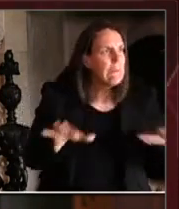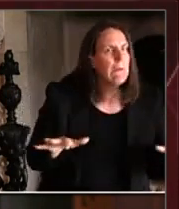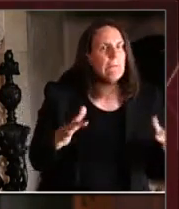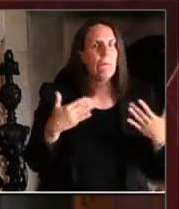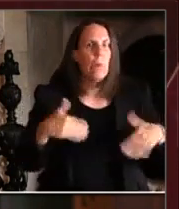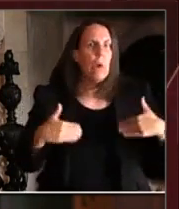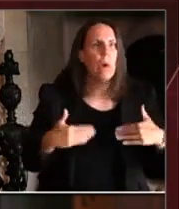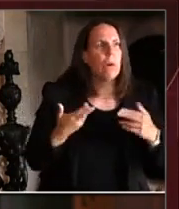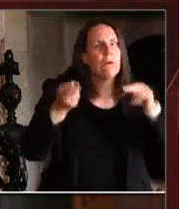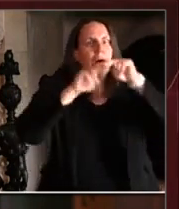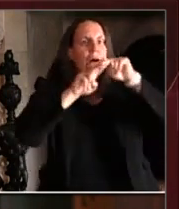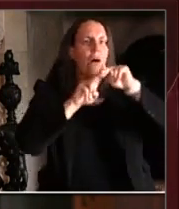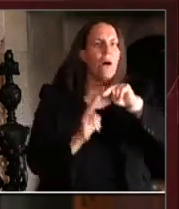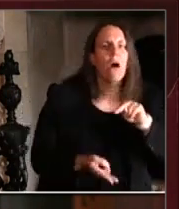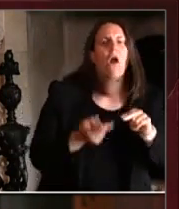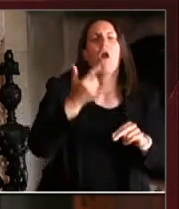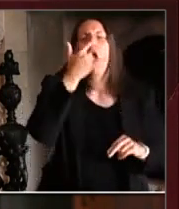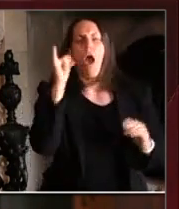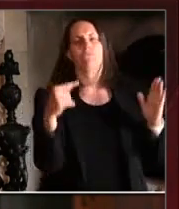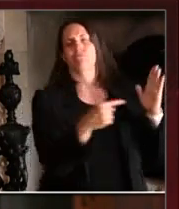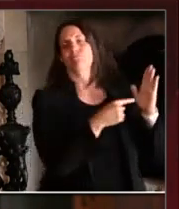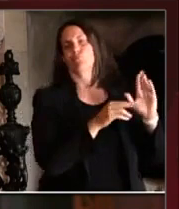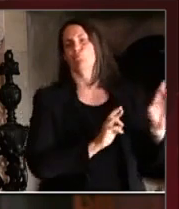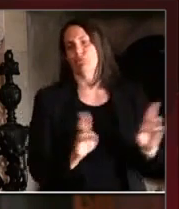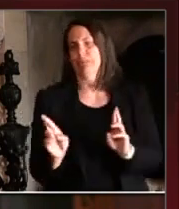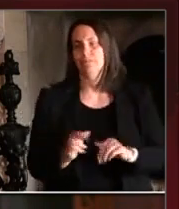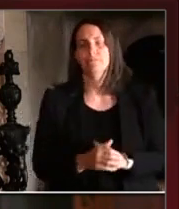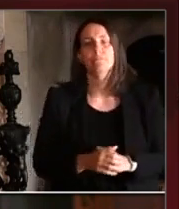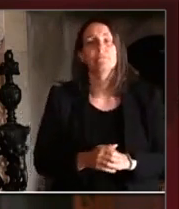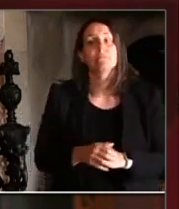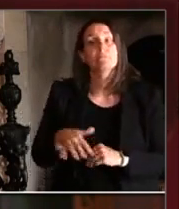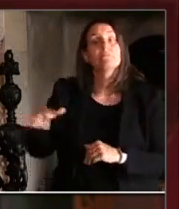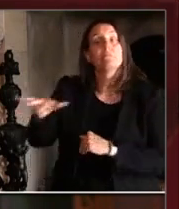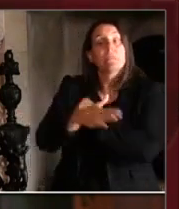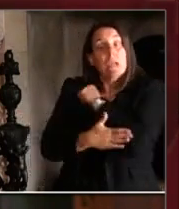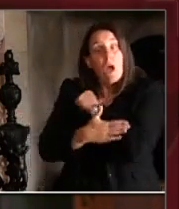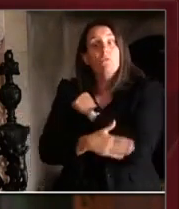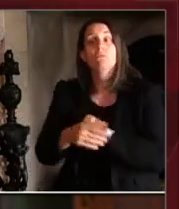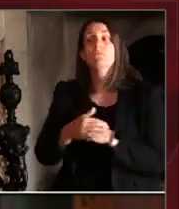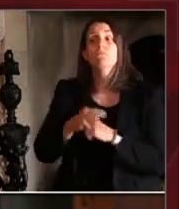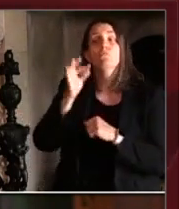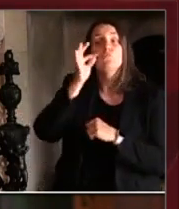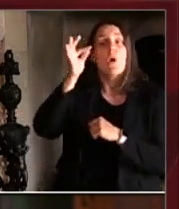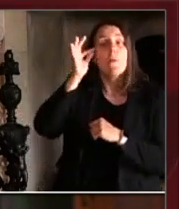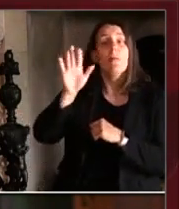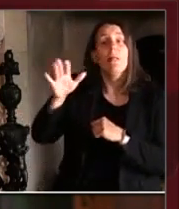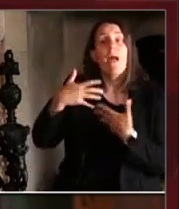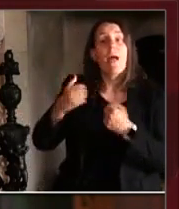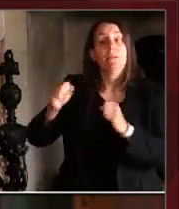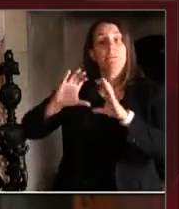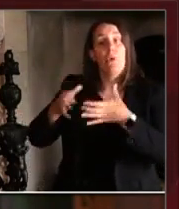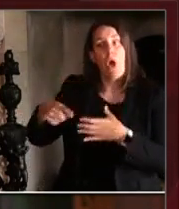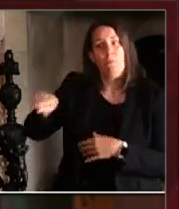local and tribal health department partners and county leadership have asked us for this information to help them make